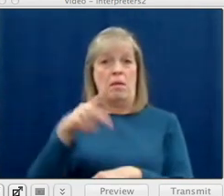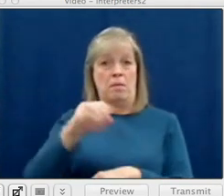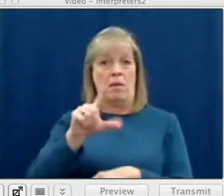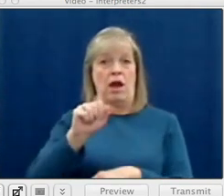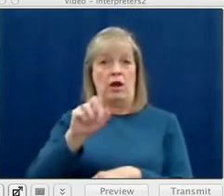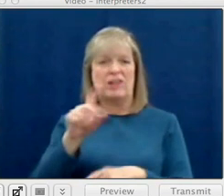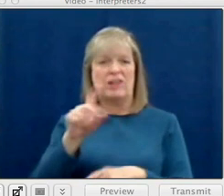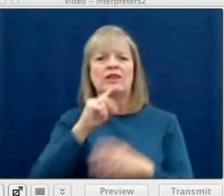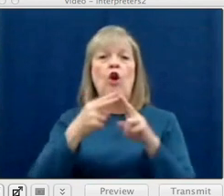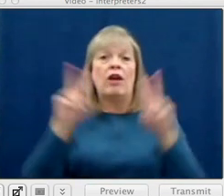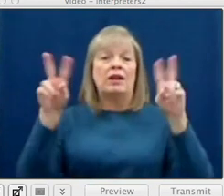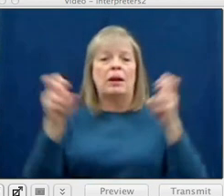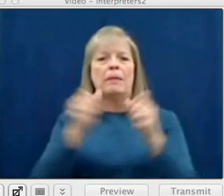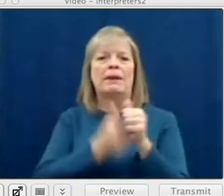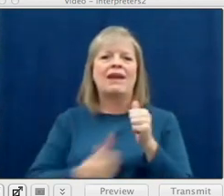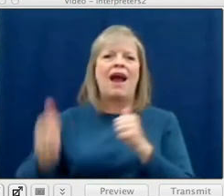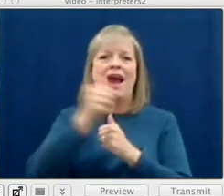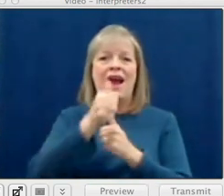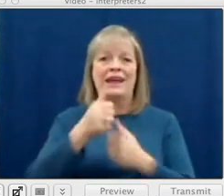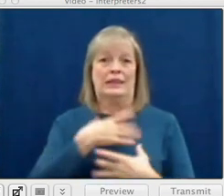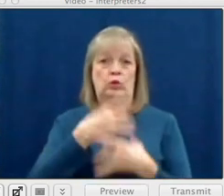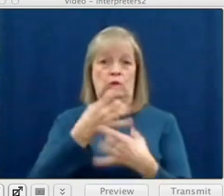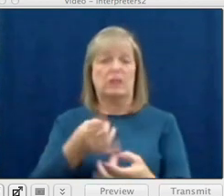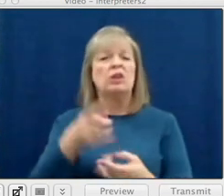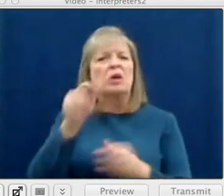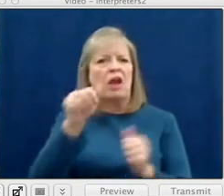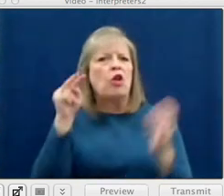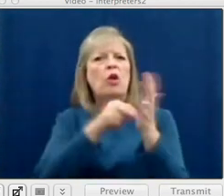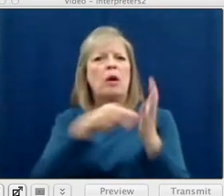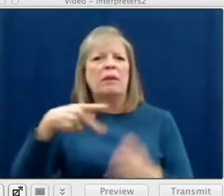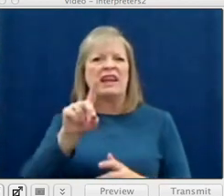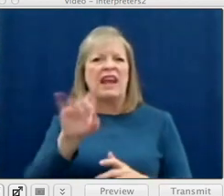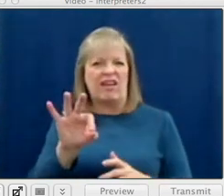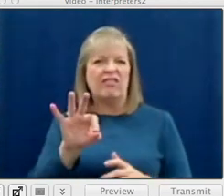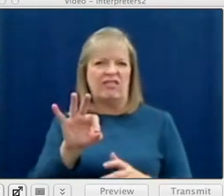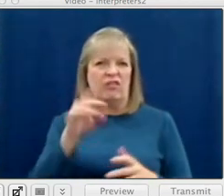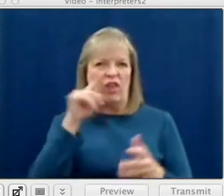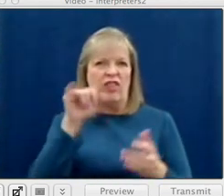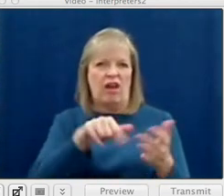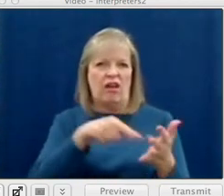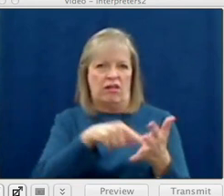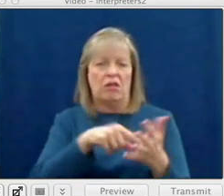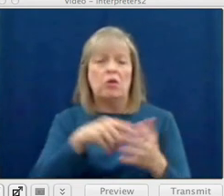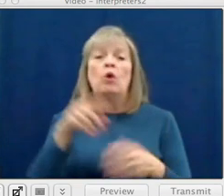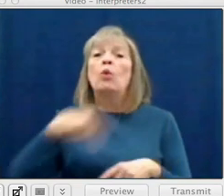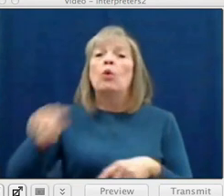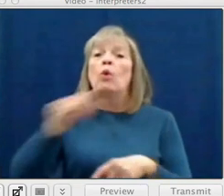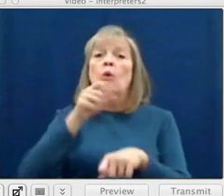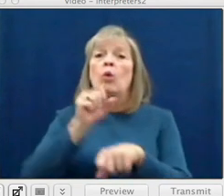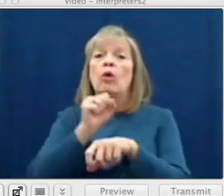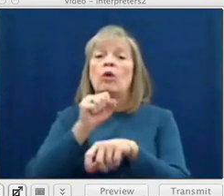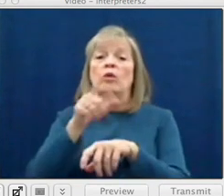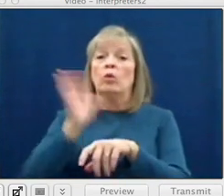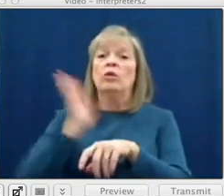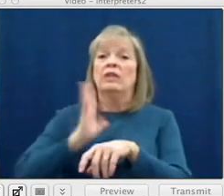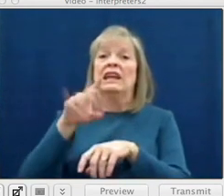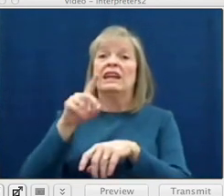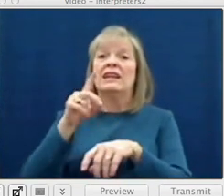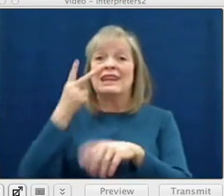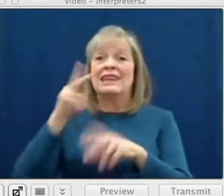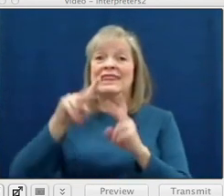the PDF of that can be made available to you. For those of you who were in our second session of the